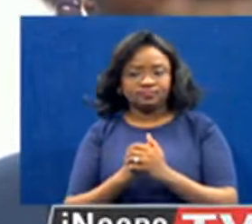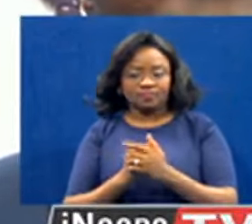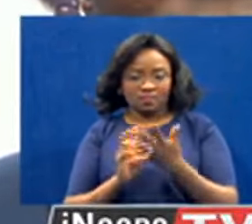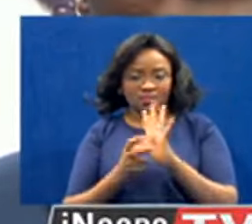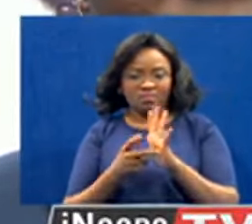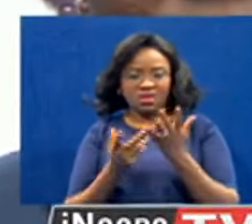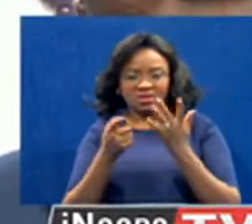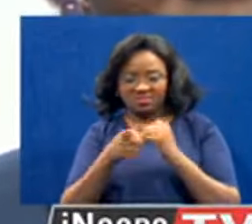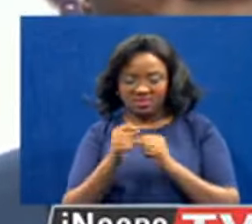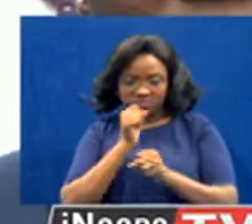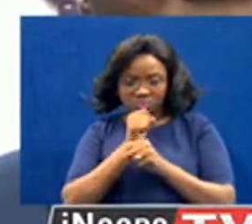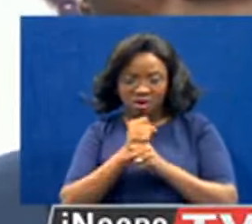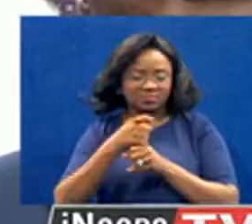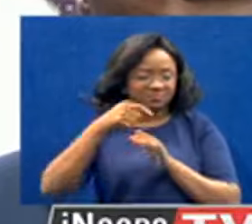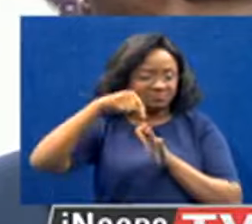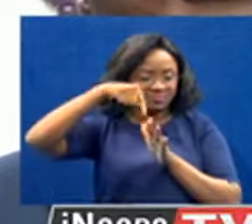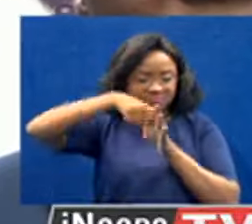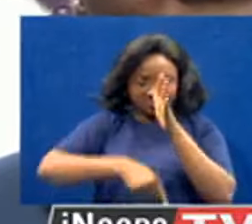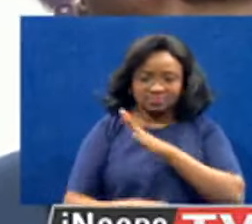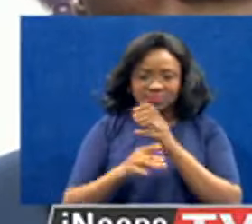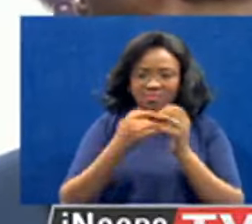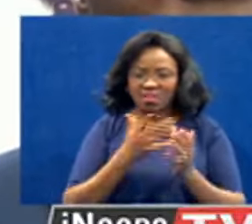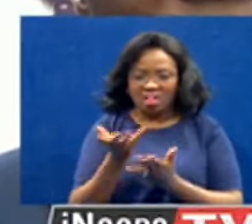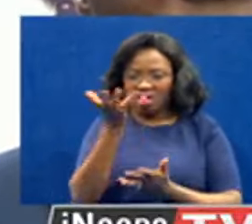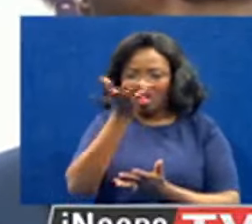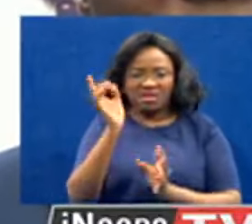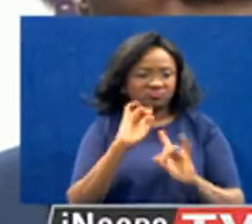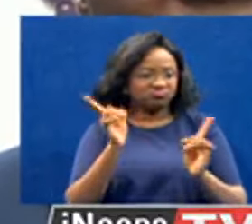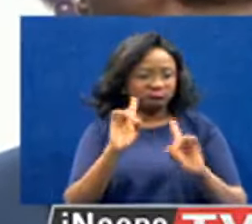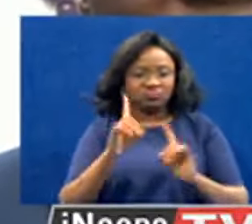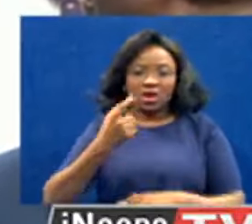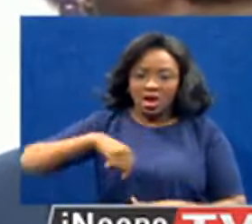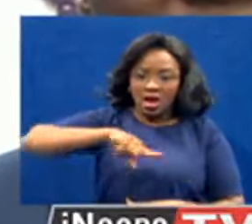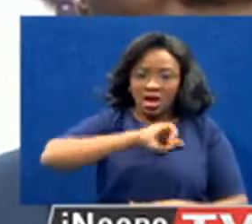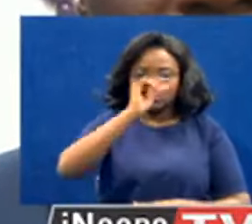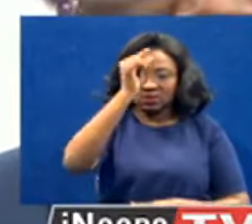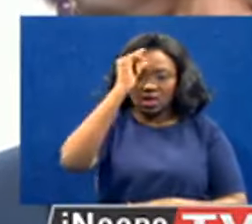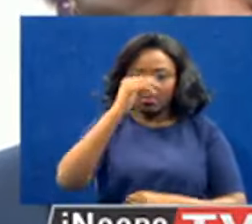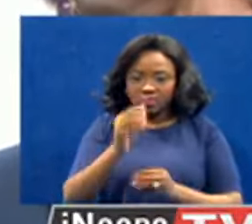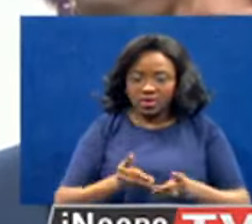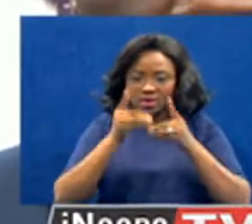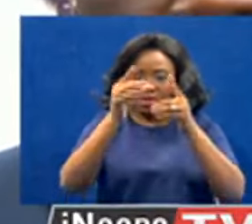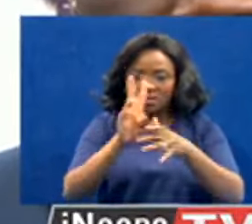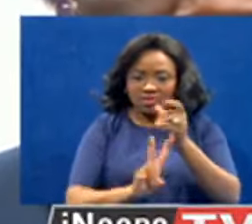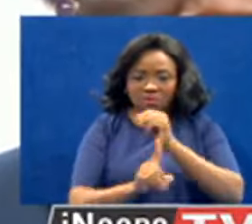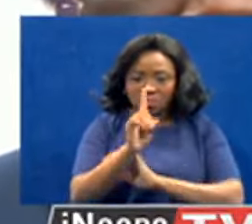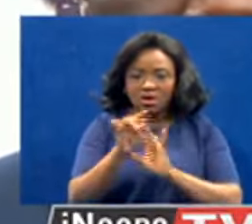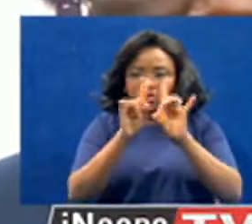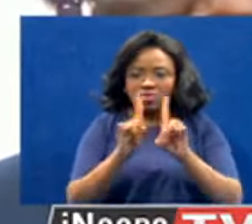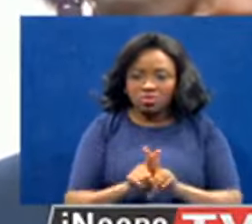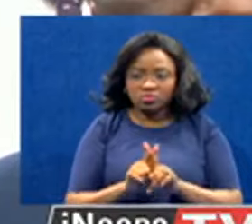a comprehensive exercise. And it is an exercise that we are delivering as one in government through Ministry of Education and Ministry